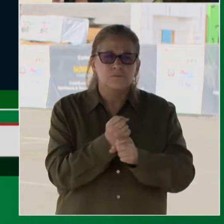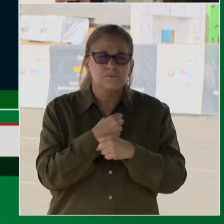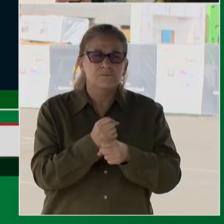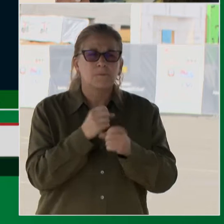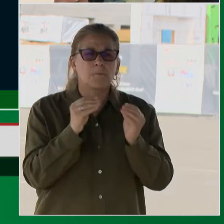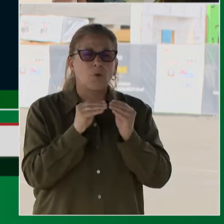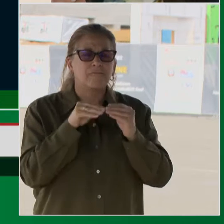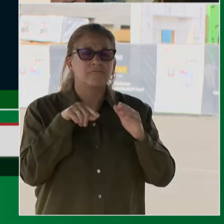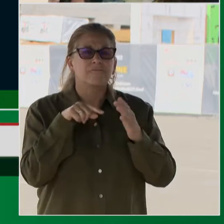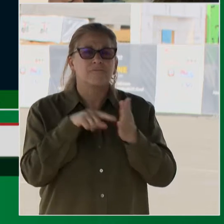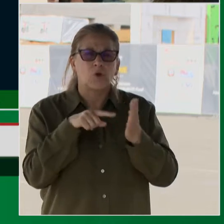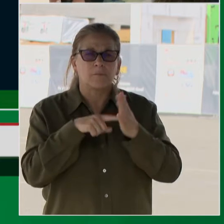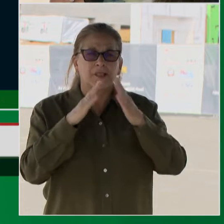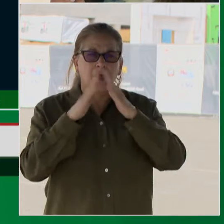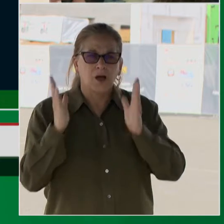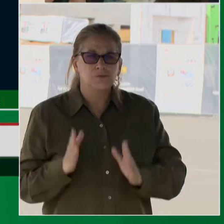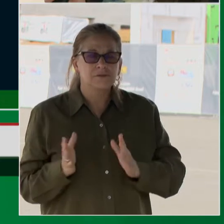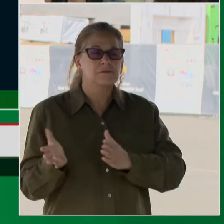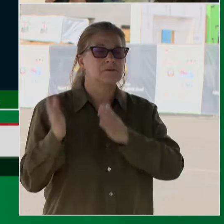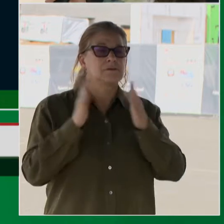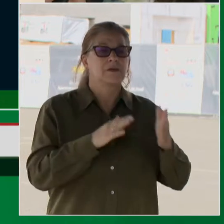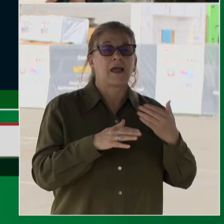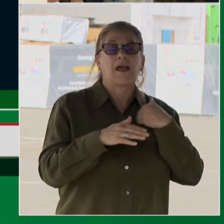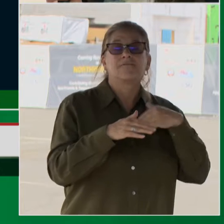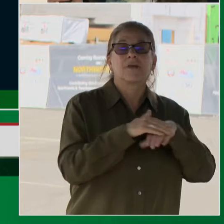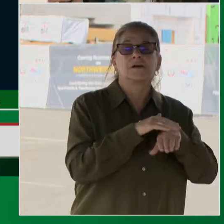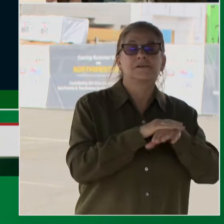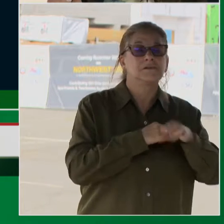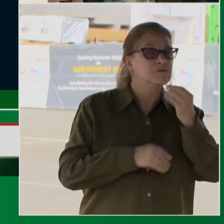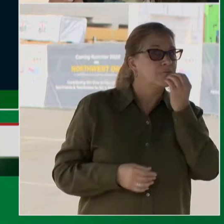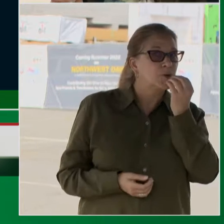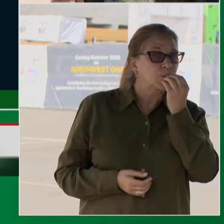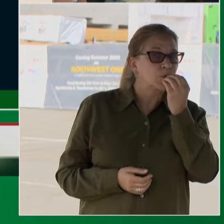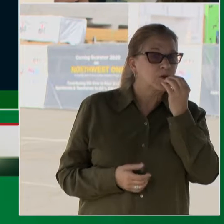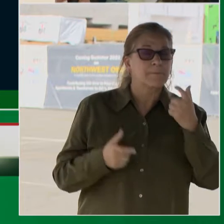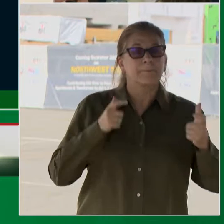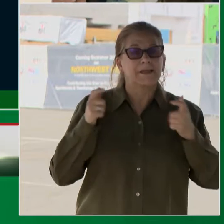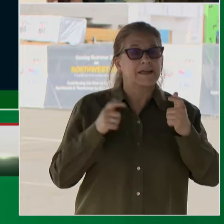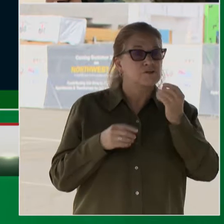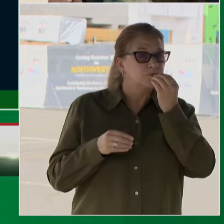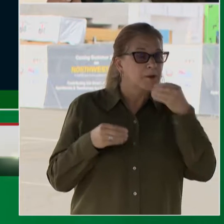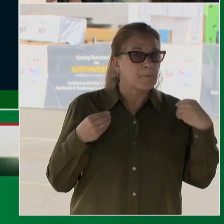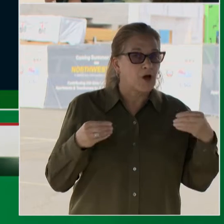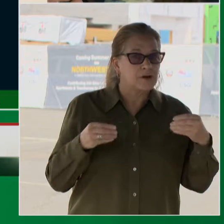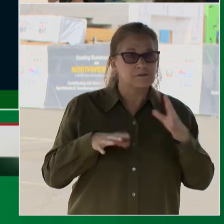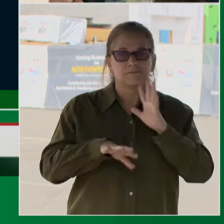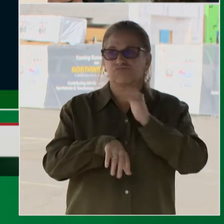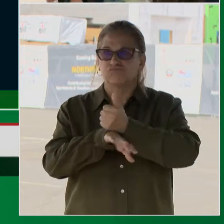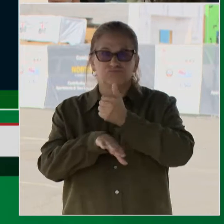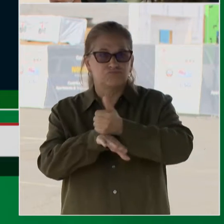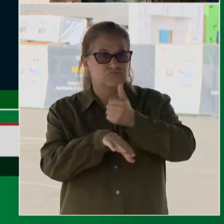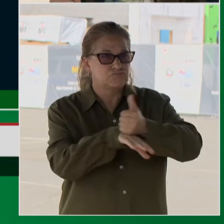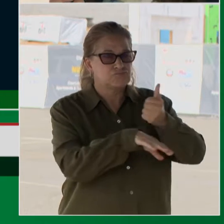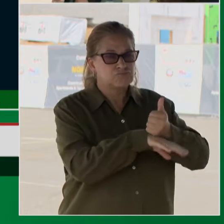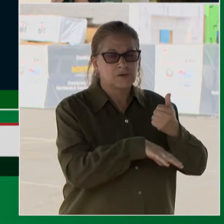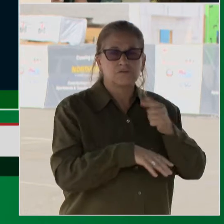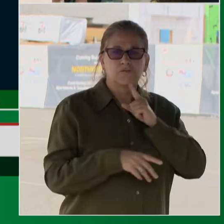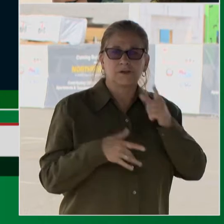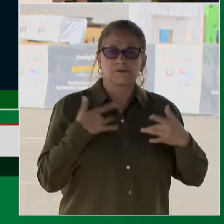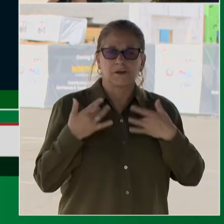neighborhoods, and food access is one of those issues that we have been laser focused on. And so there's some pretty exciting investments in that